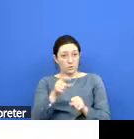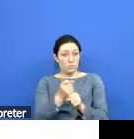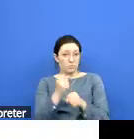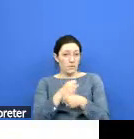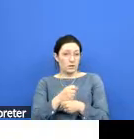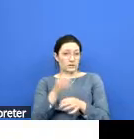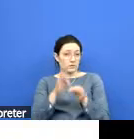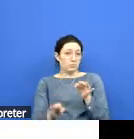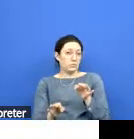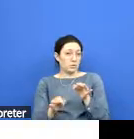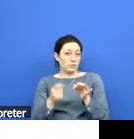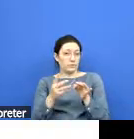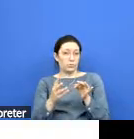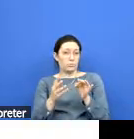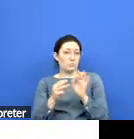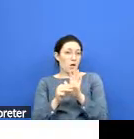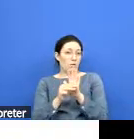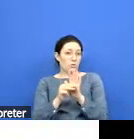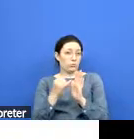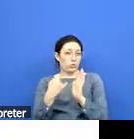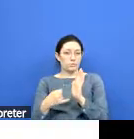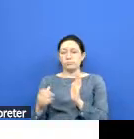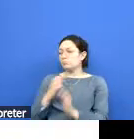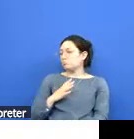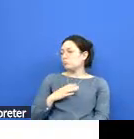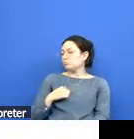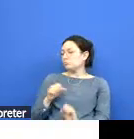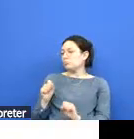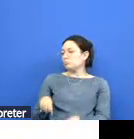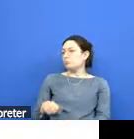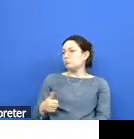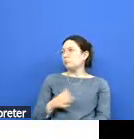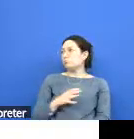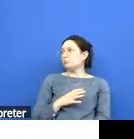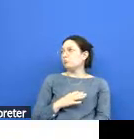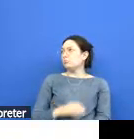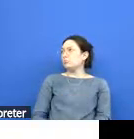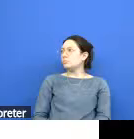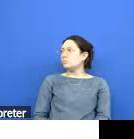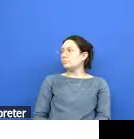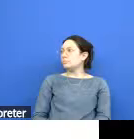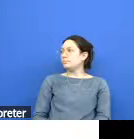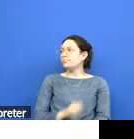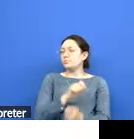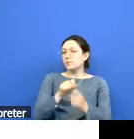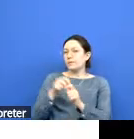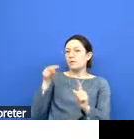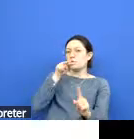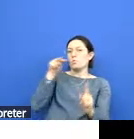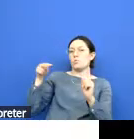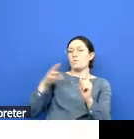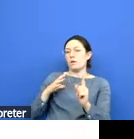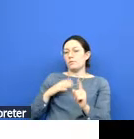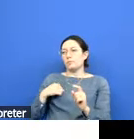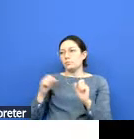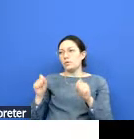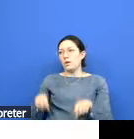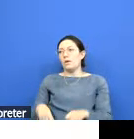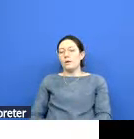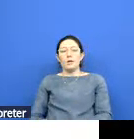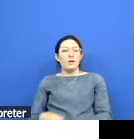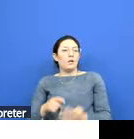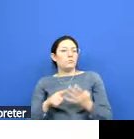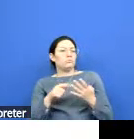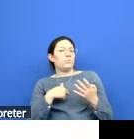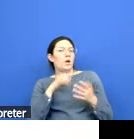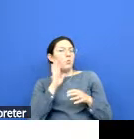simple block model? I would say so, yeah. At least massing of knowing from certain viewpoints. Yeah. Right, like this. And so I'll work with